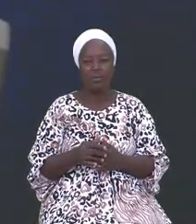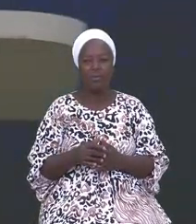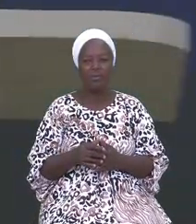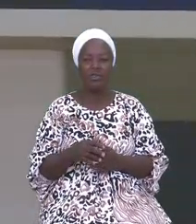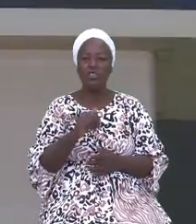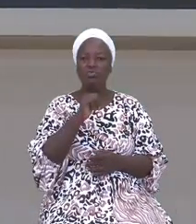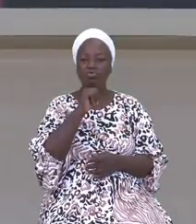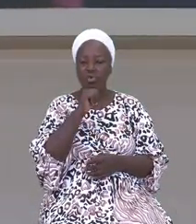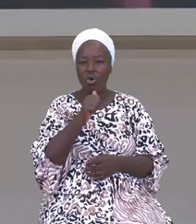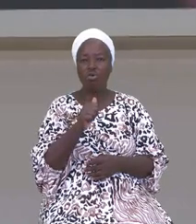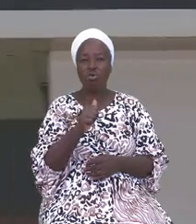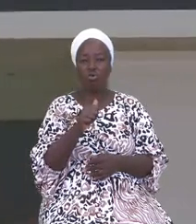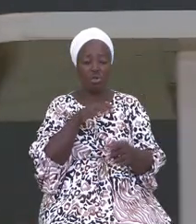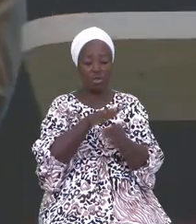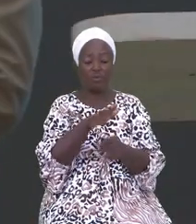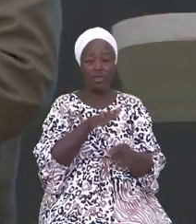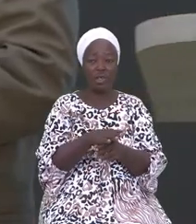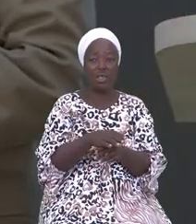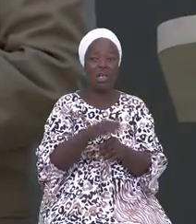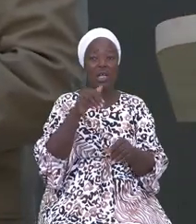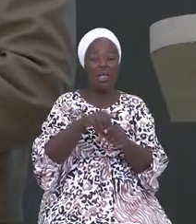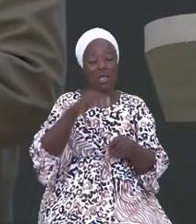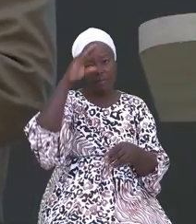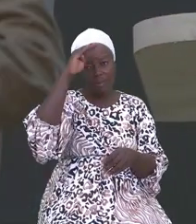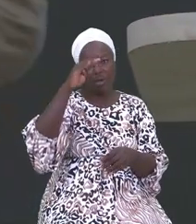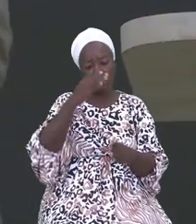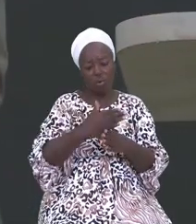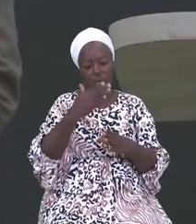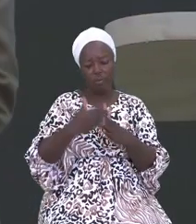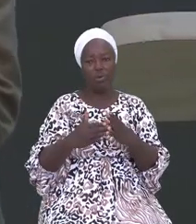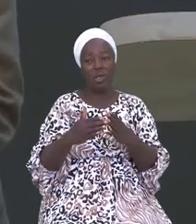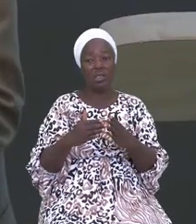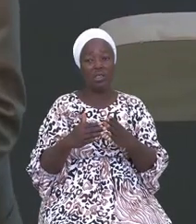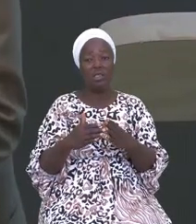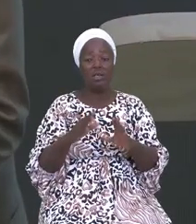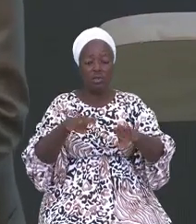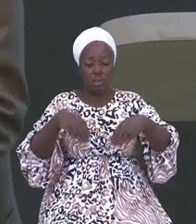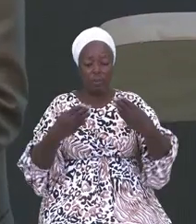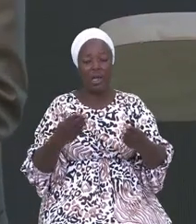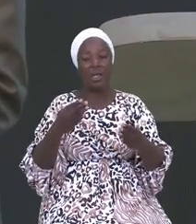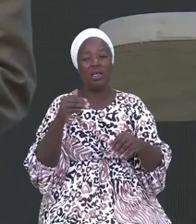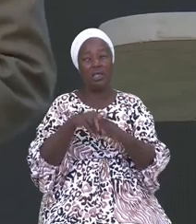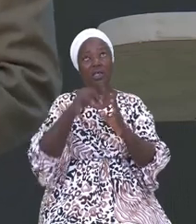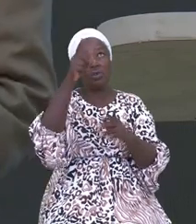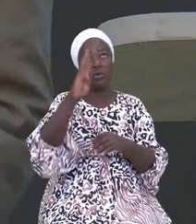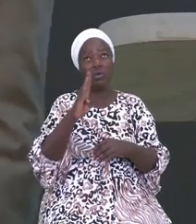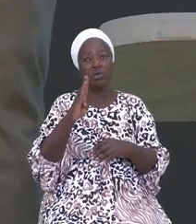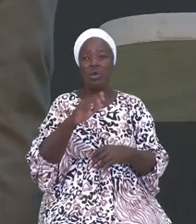Insufficiency in man, total supply in God. Impossibility in